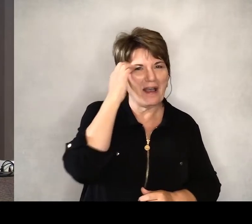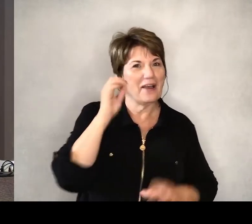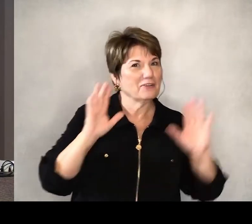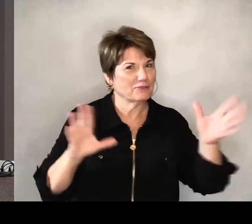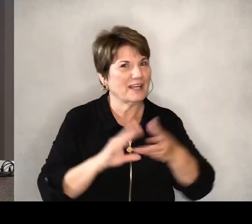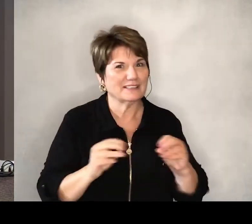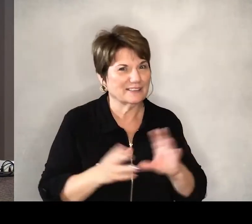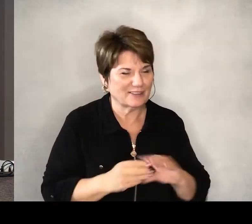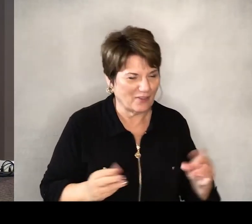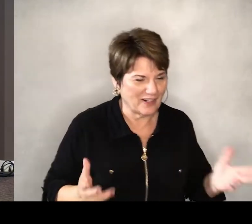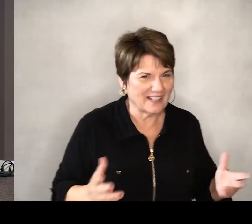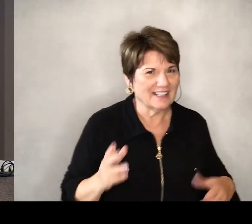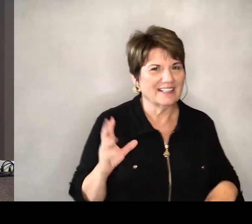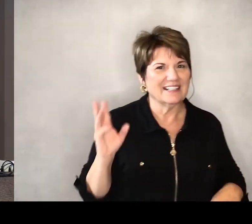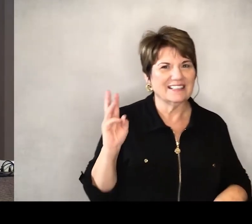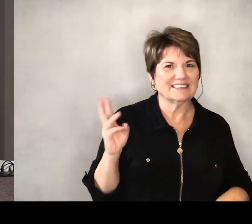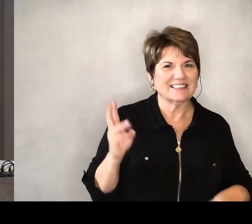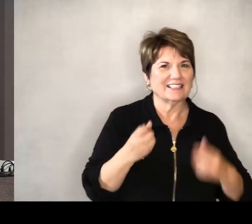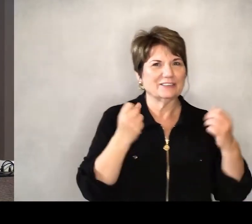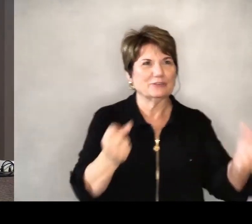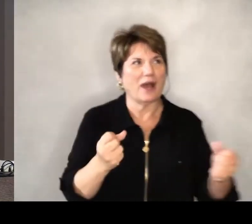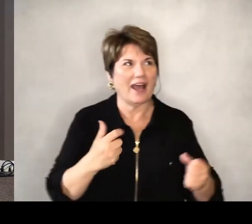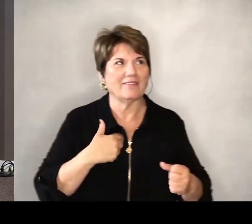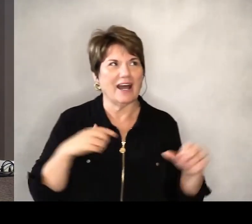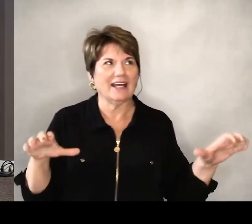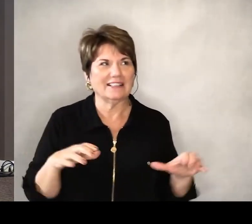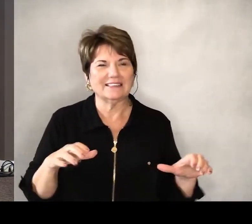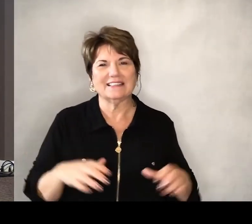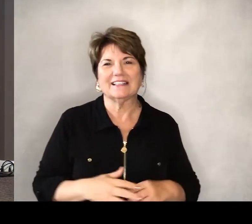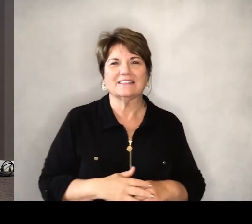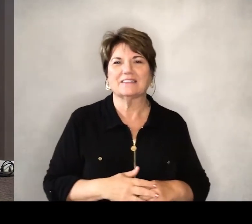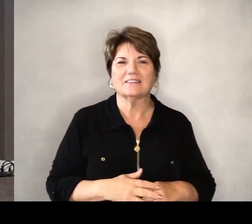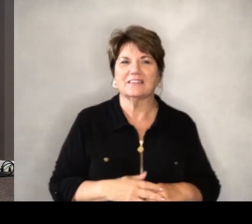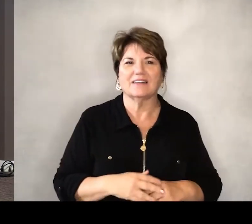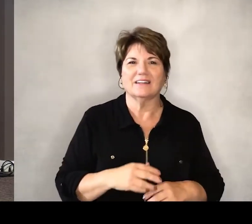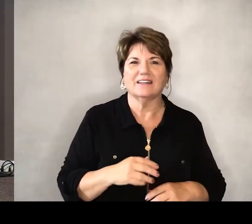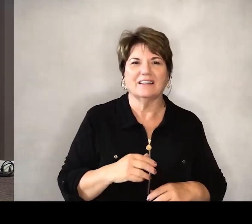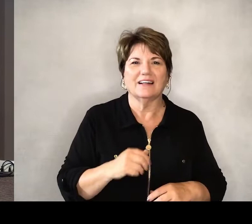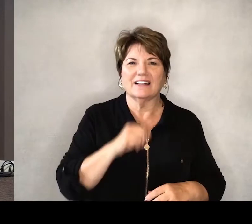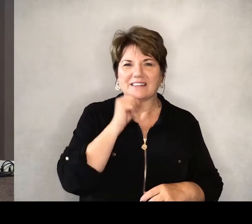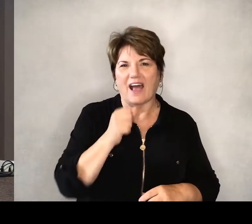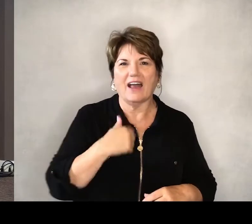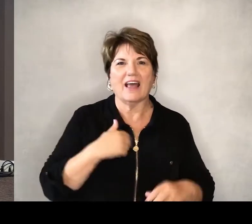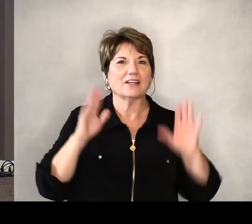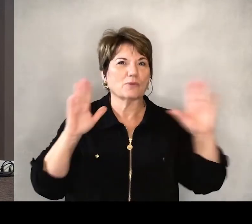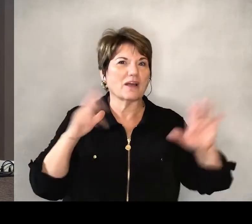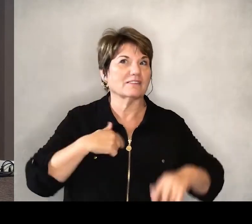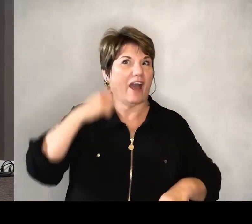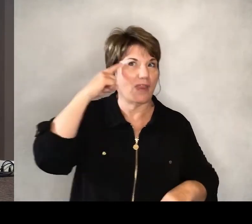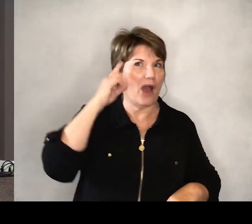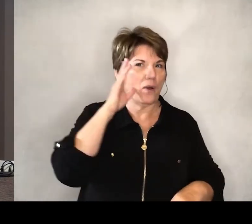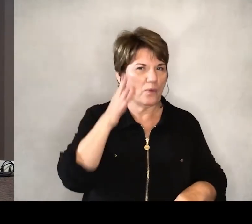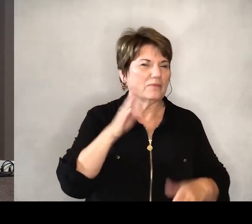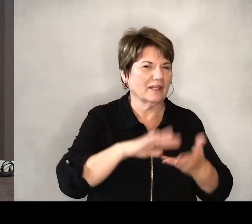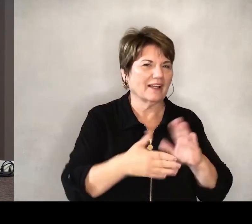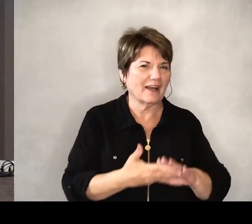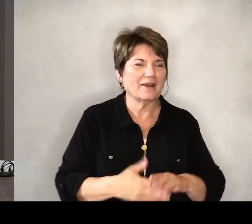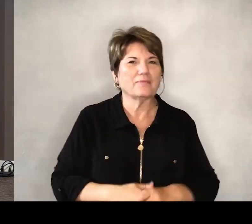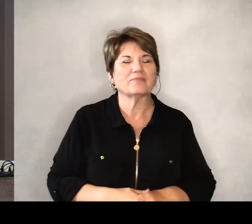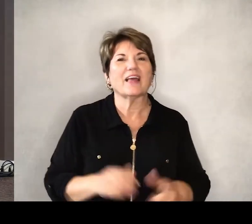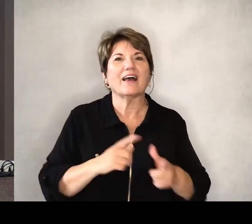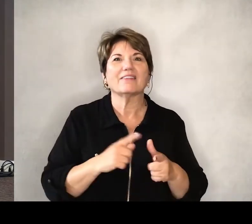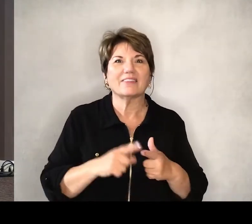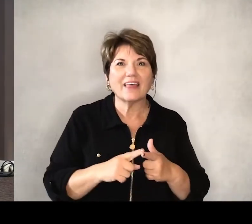Great stories, just those six drives that I did, or whatever it was. It was not as sexy as I thought it was going to be, right? And